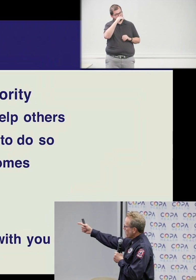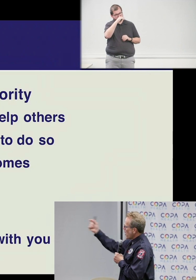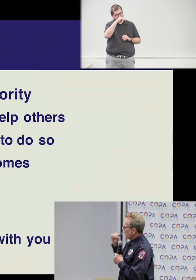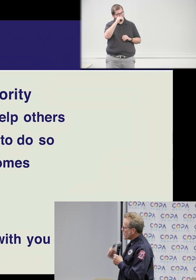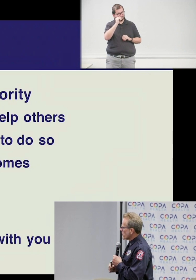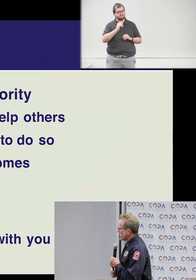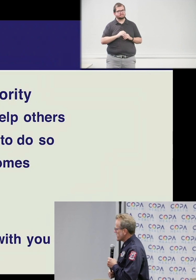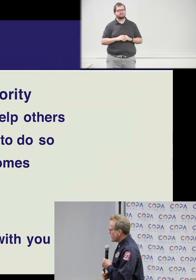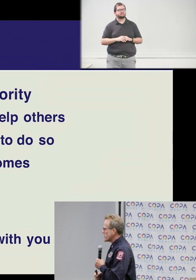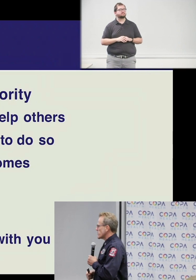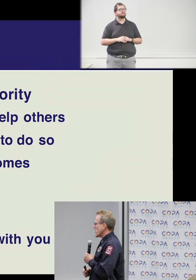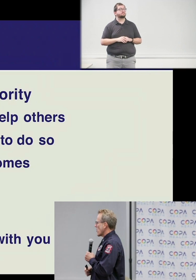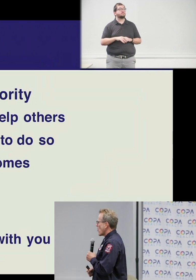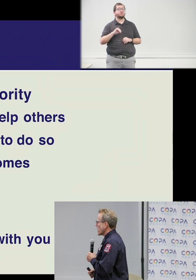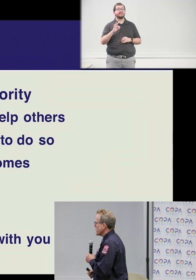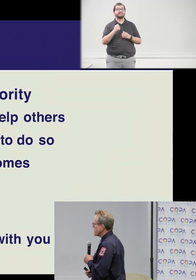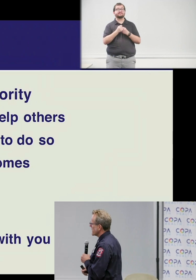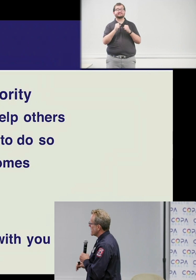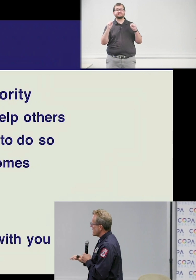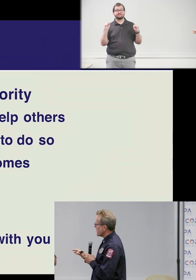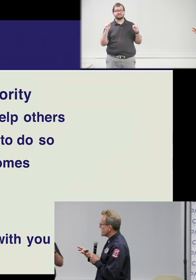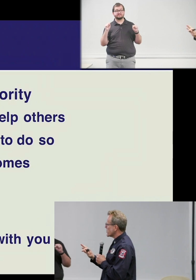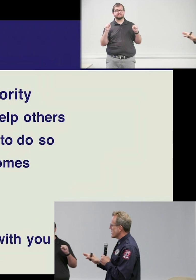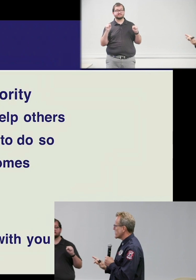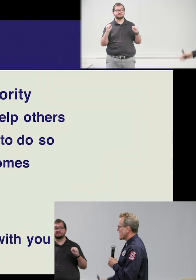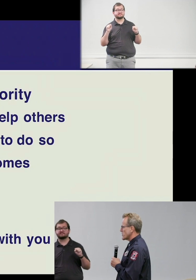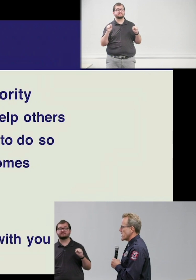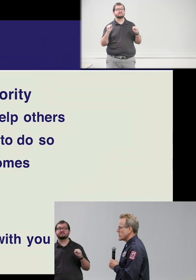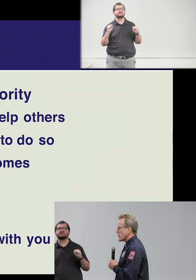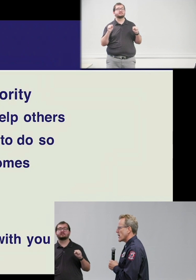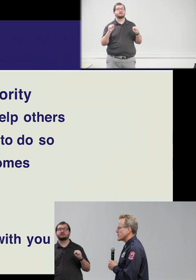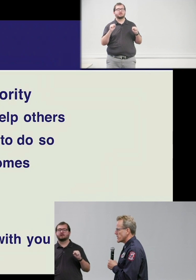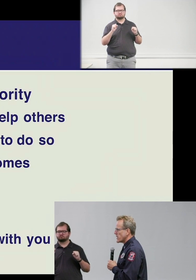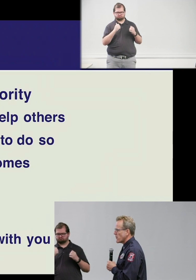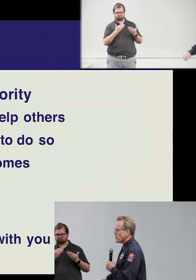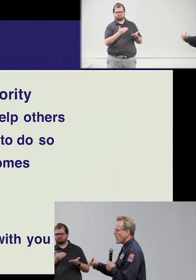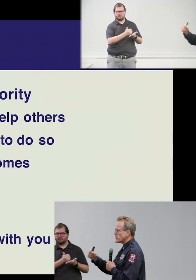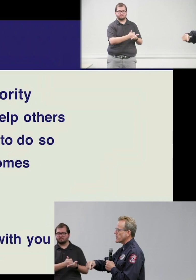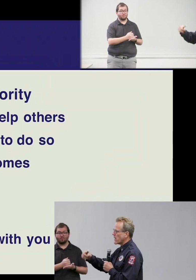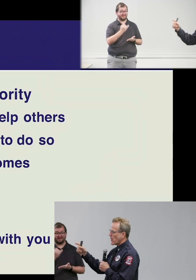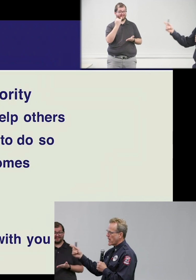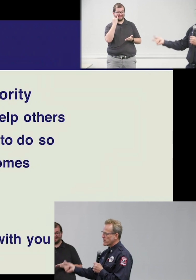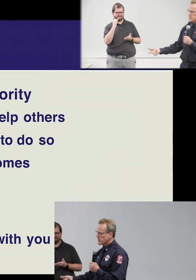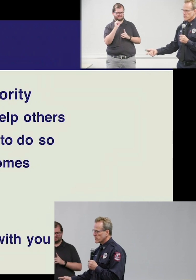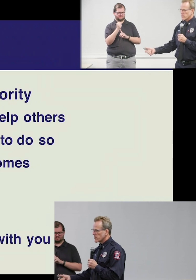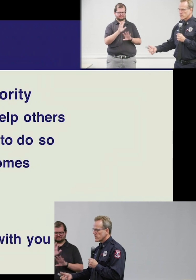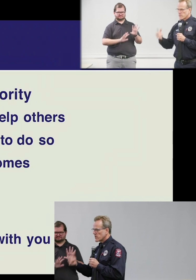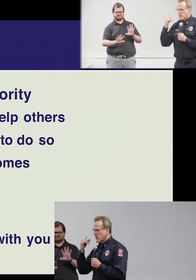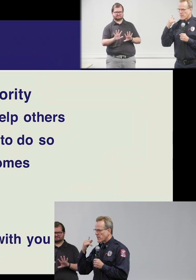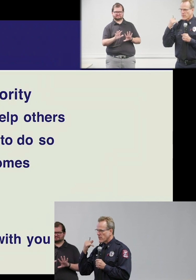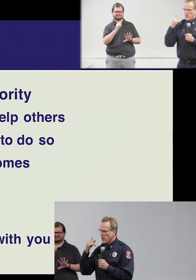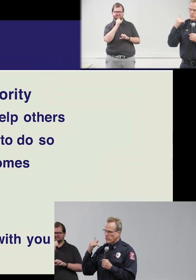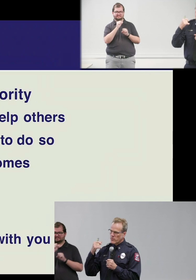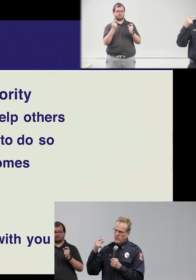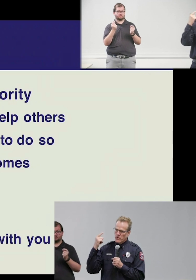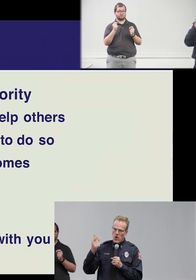you help others when it's safe to do so, or if the situation does change or becomes unsafe, we want you to get away, pick up